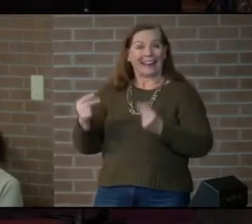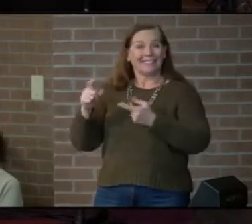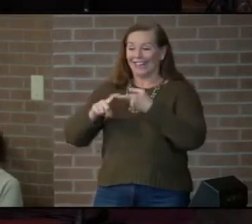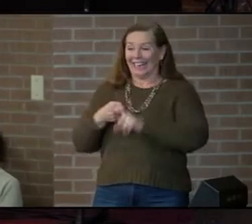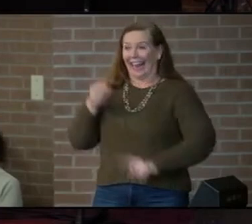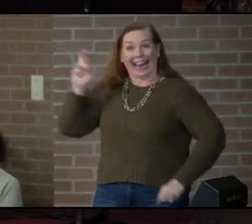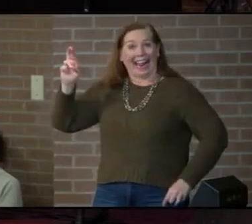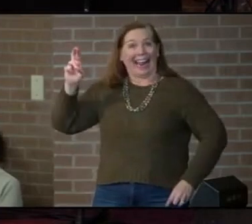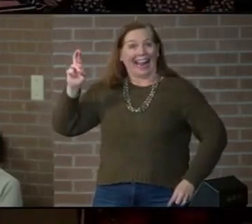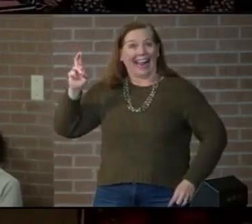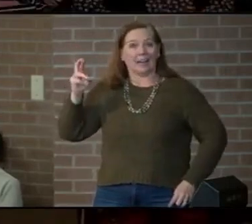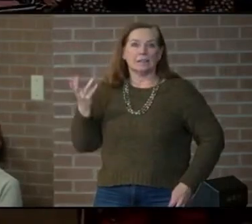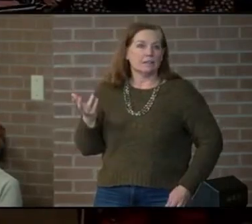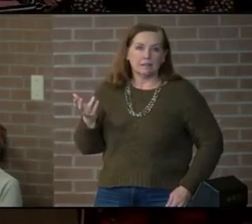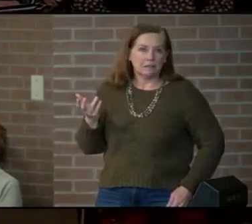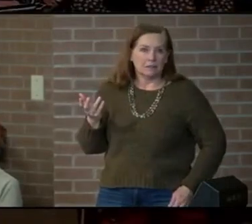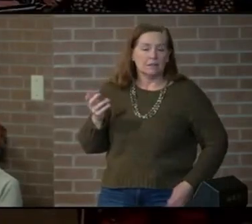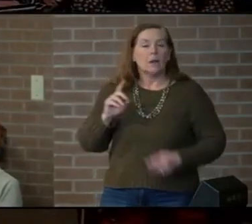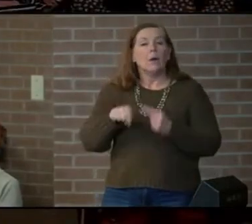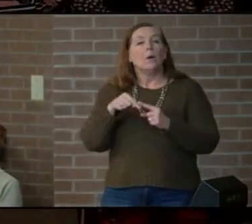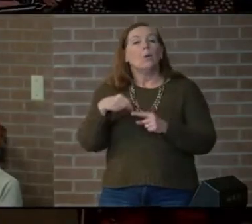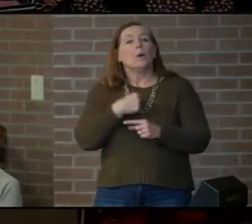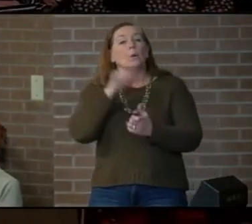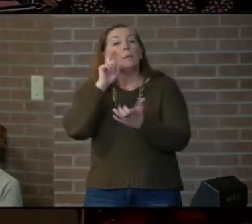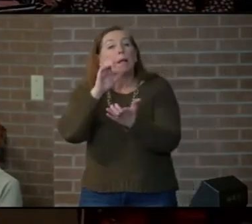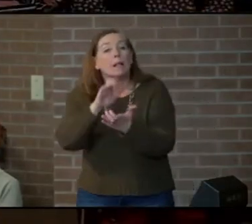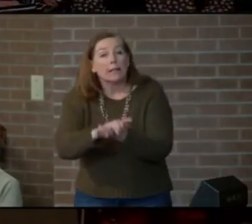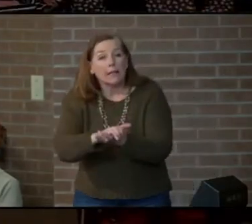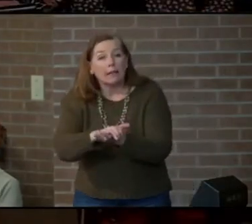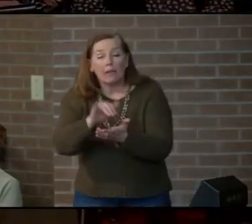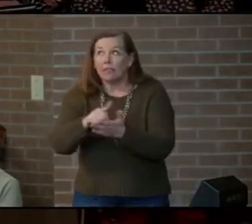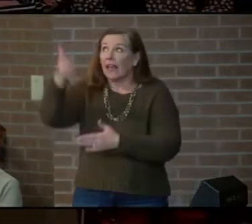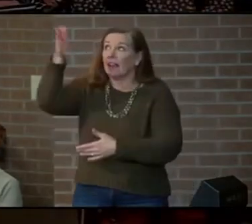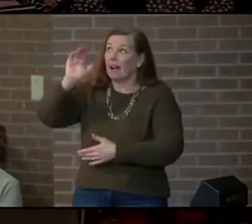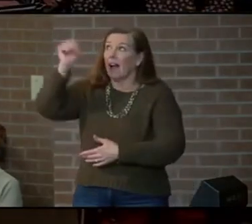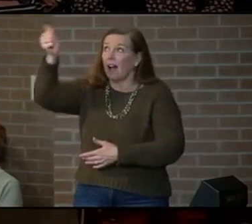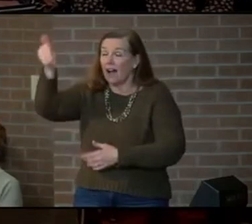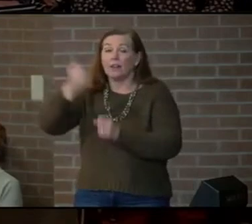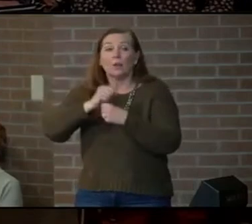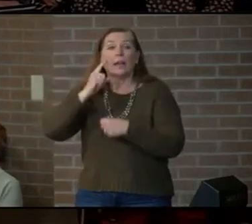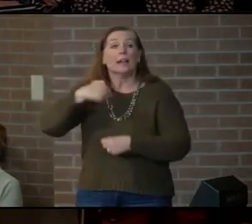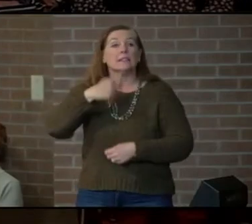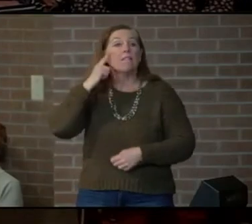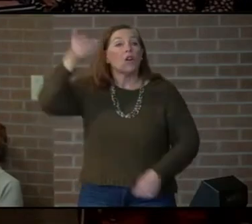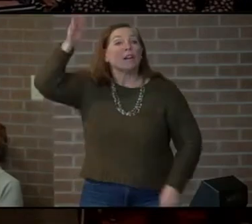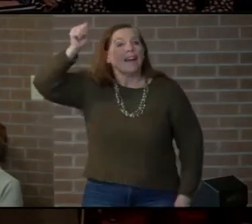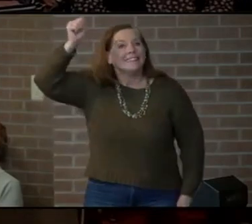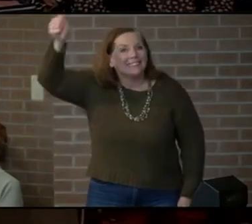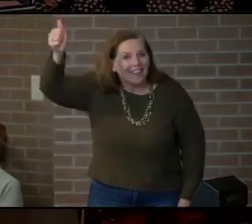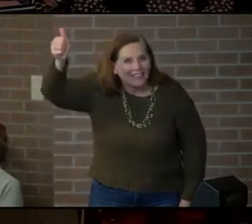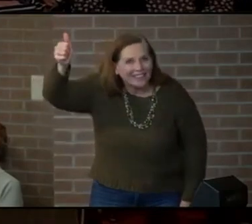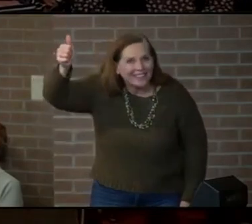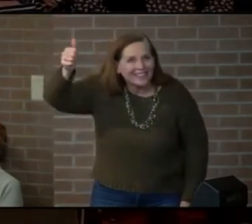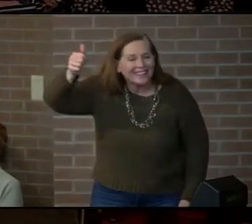friendship. When we believe that God created us for God's self, and that